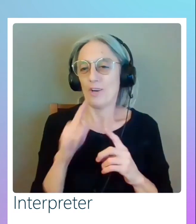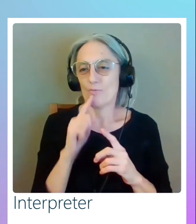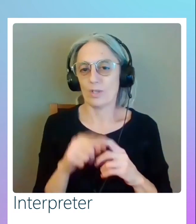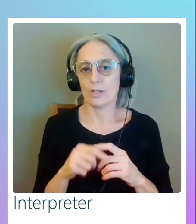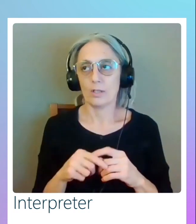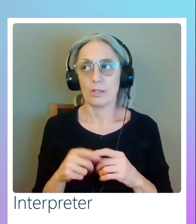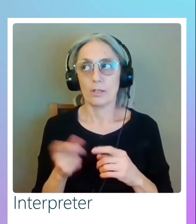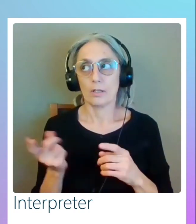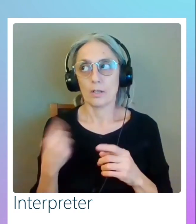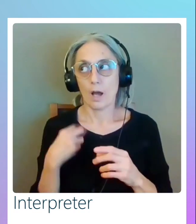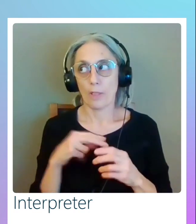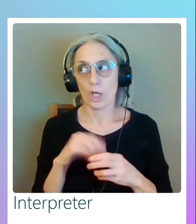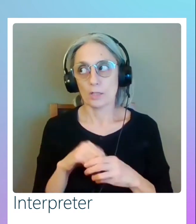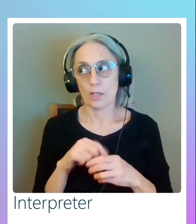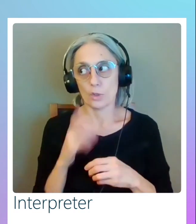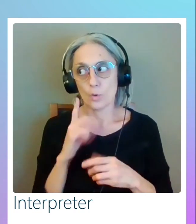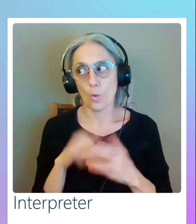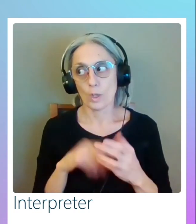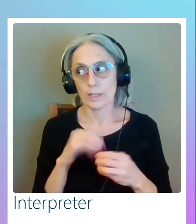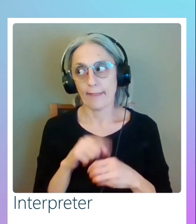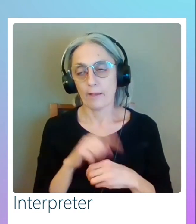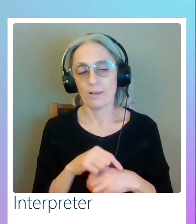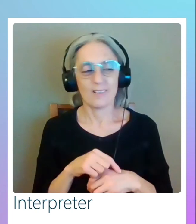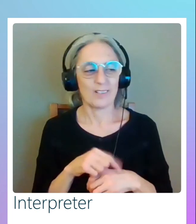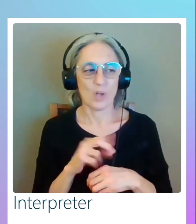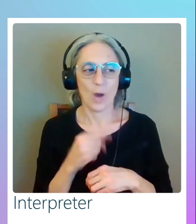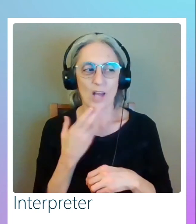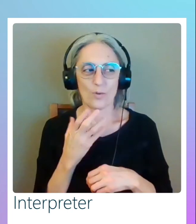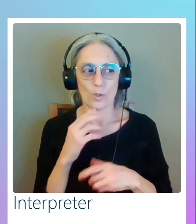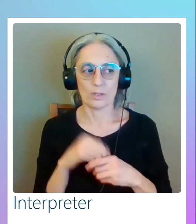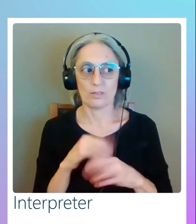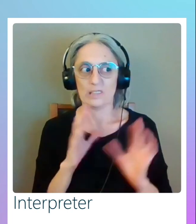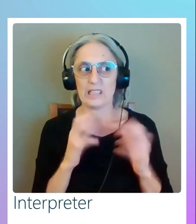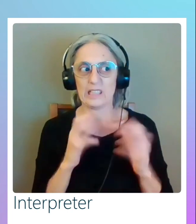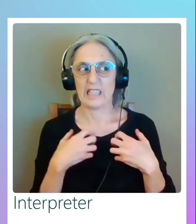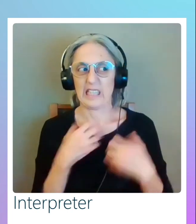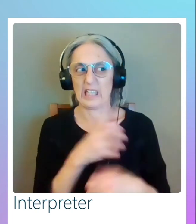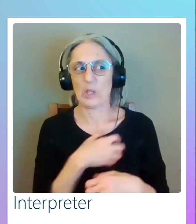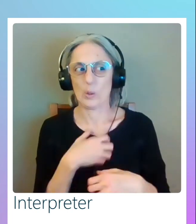know what's in there. No, we don't. We don't want it.